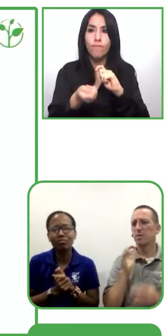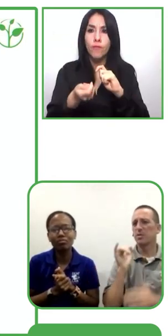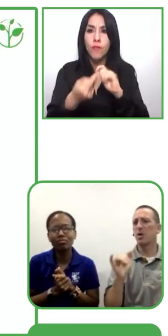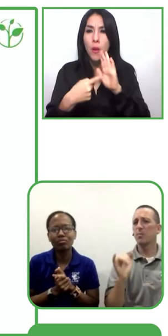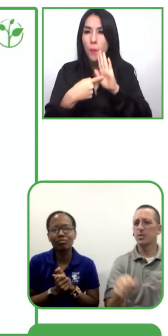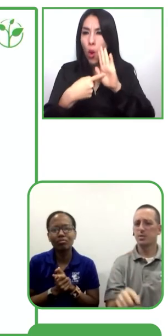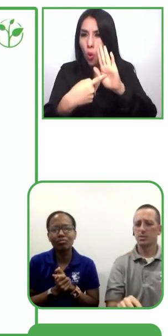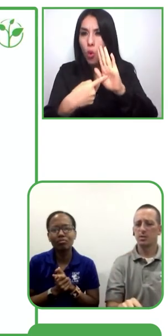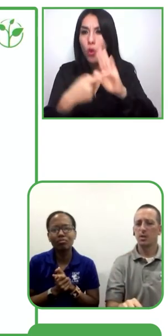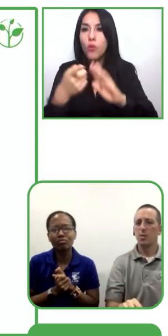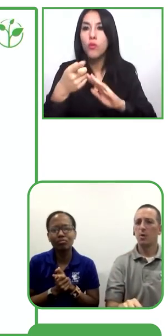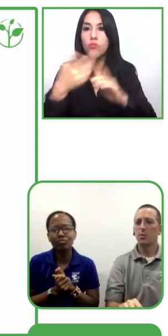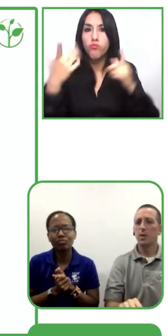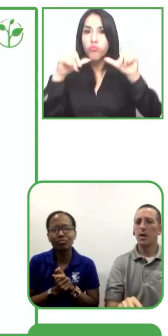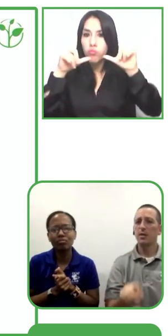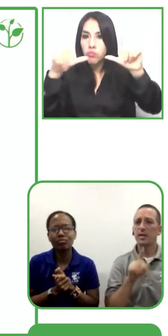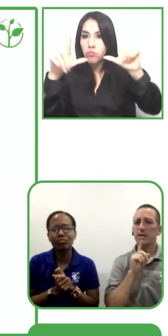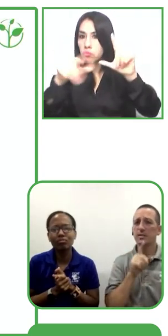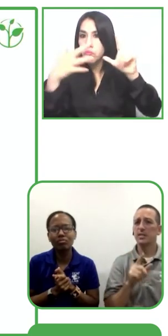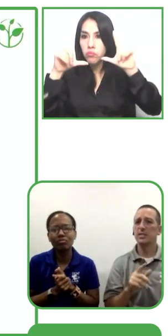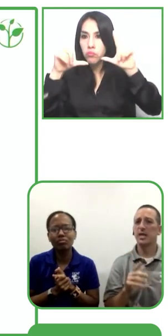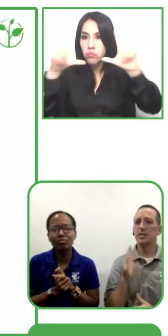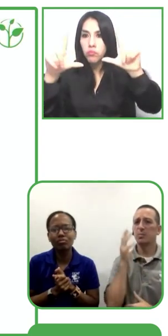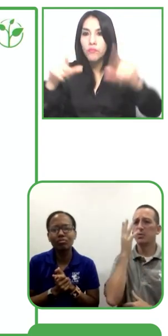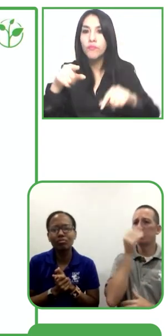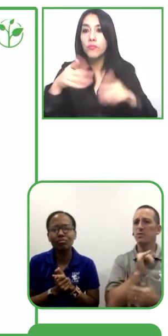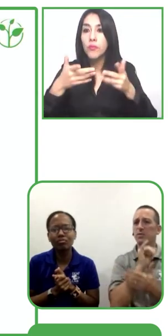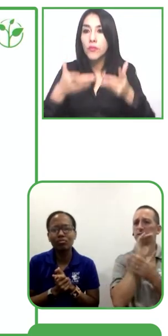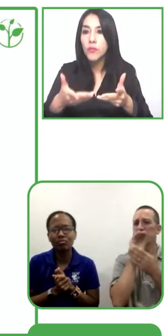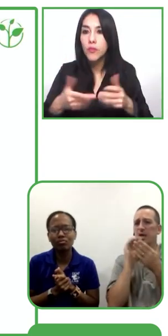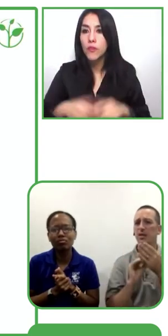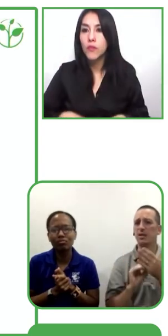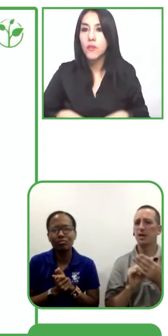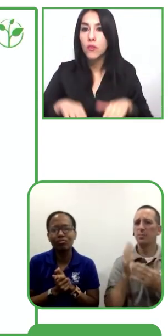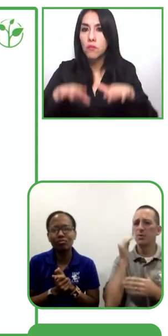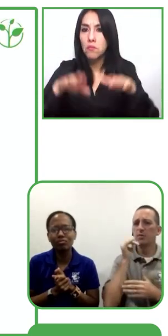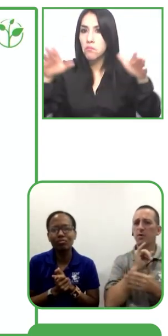it's a beautiful design, a beautiful artistic capture of a city skyline.